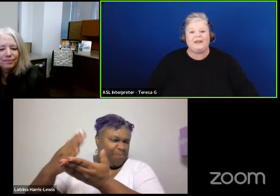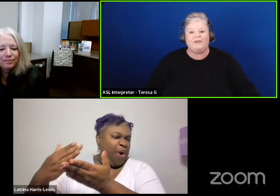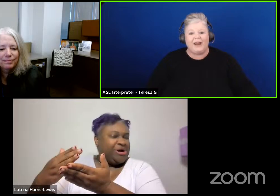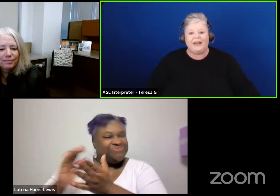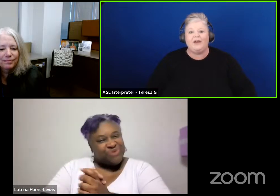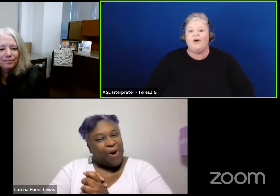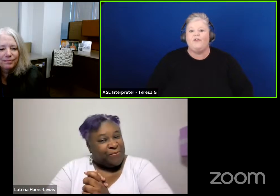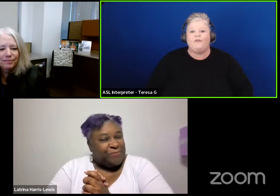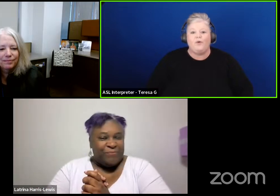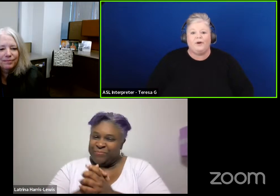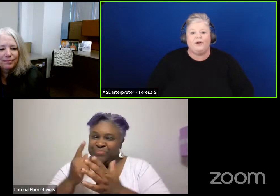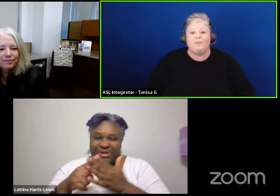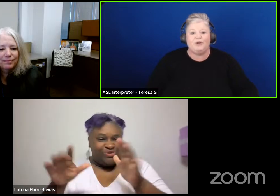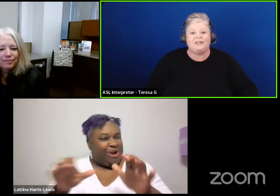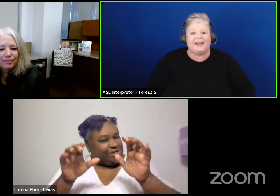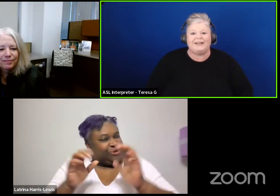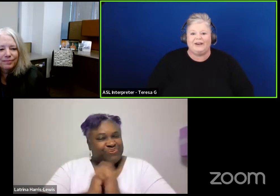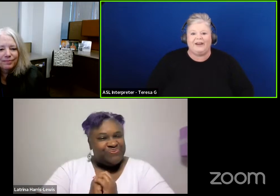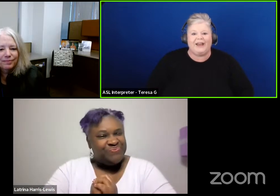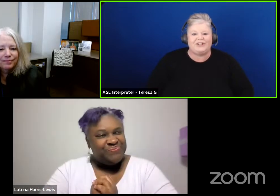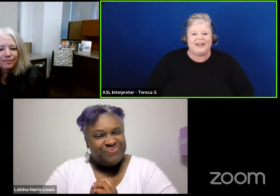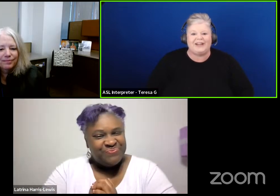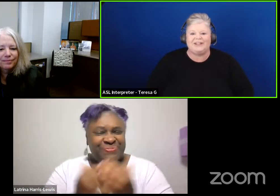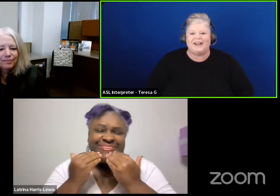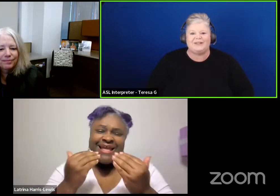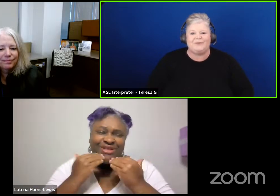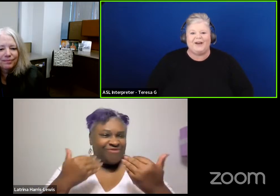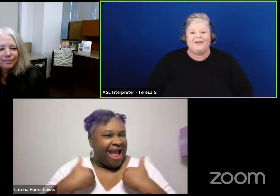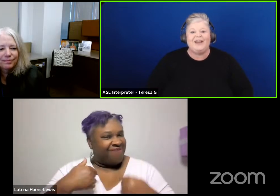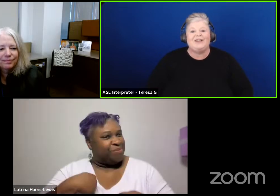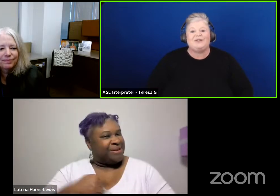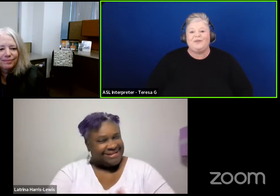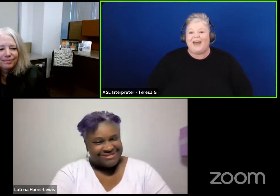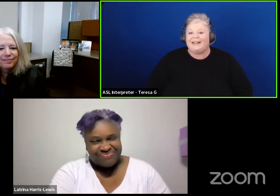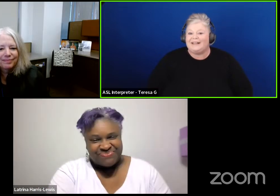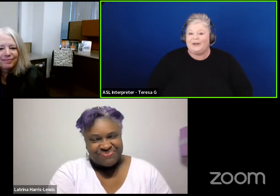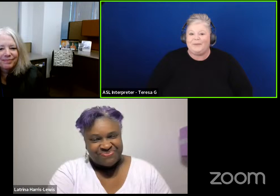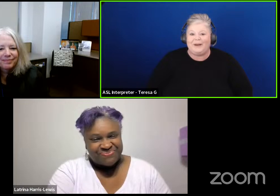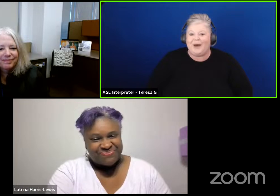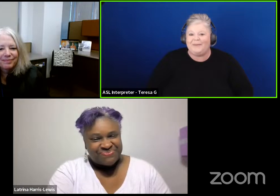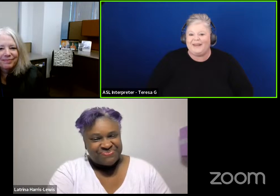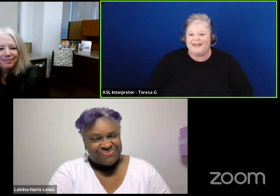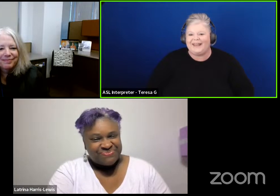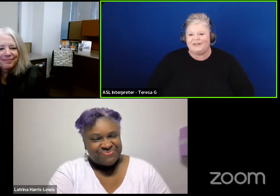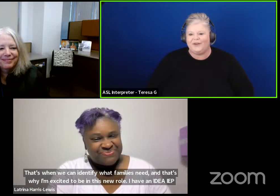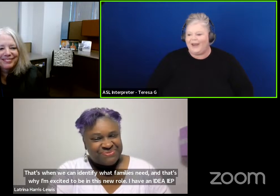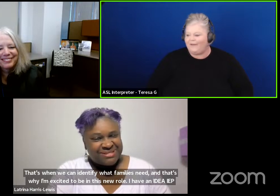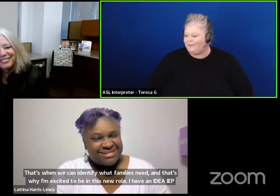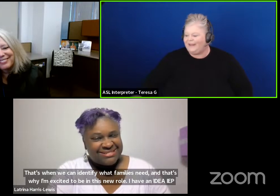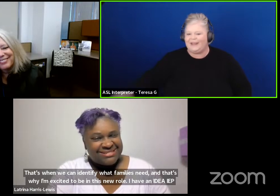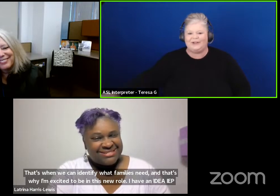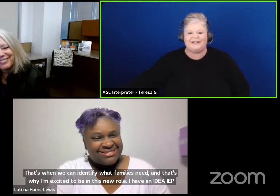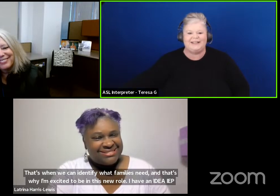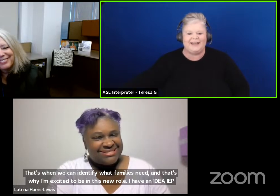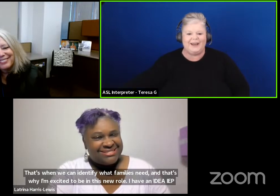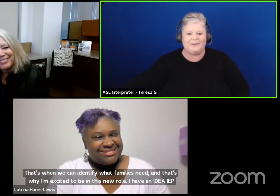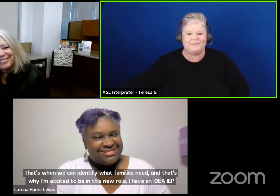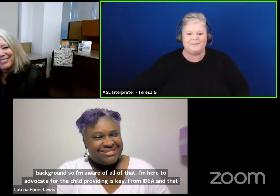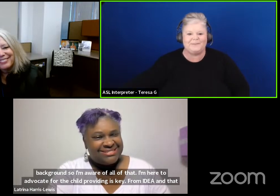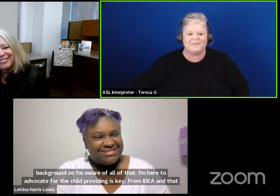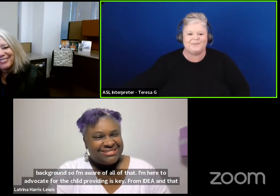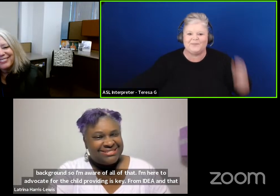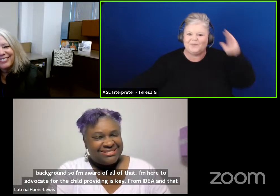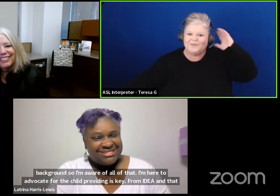that being ready for post-secondary education as well. But that's a little bit about me, and thanks for having me here